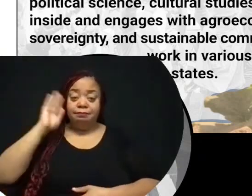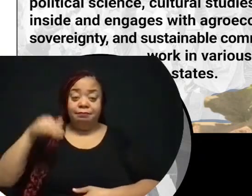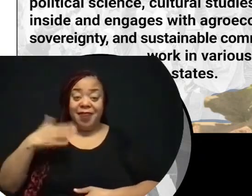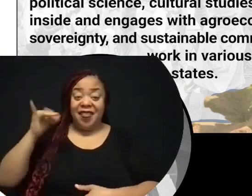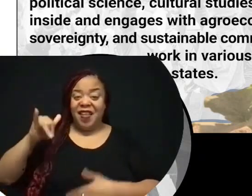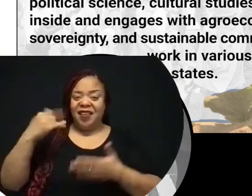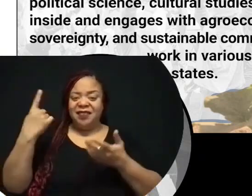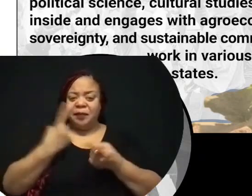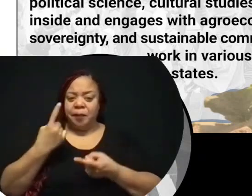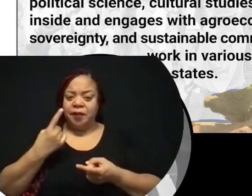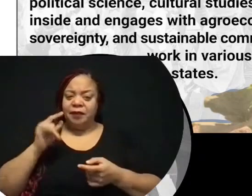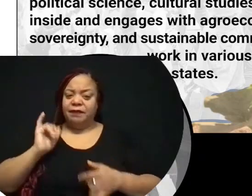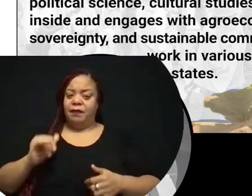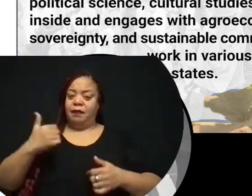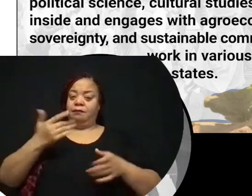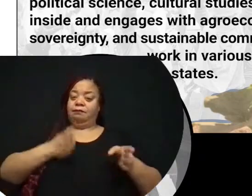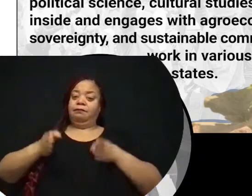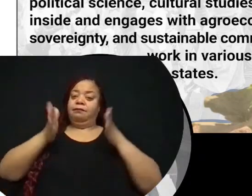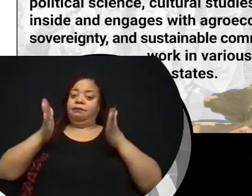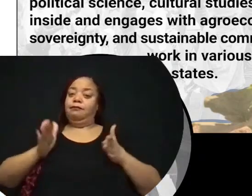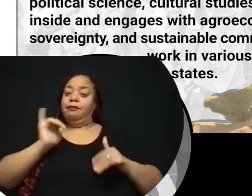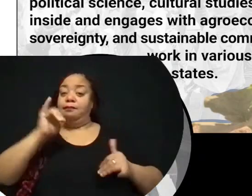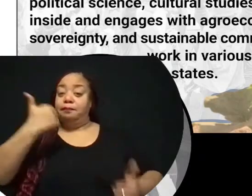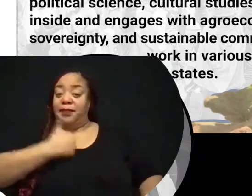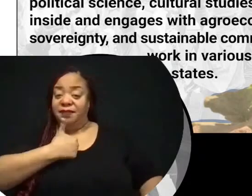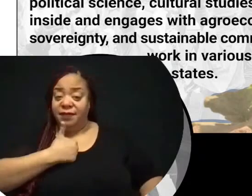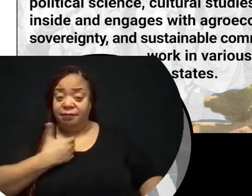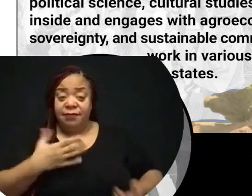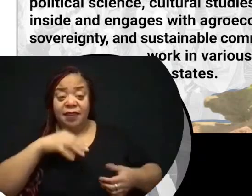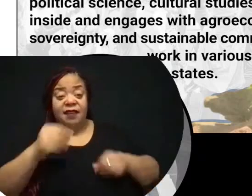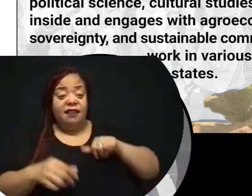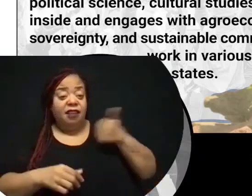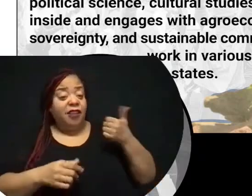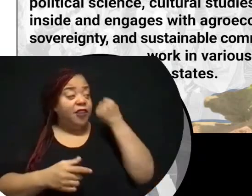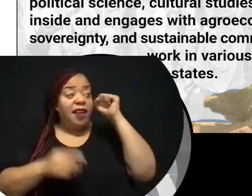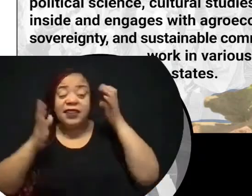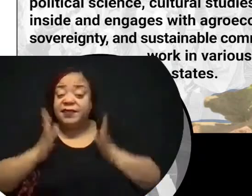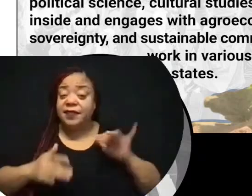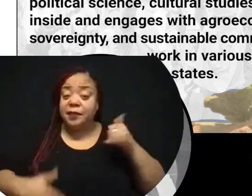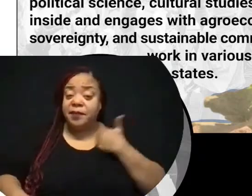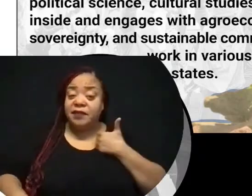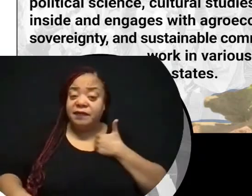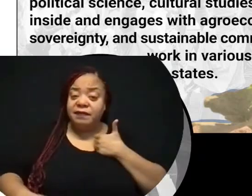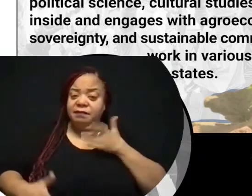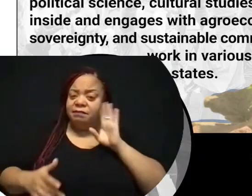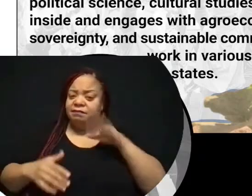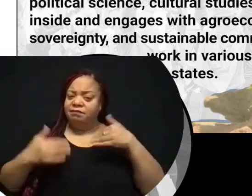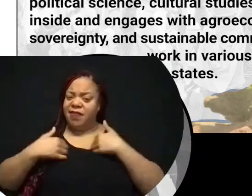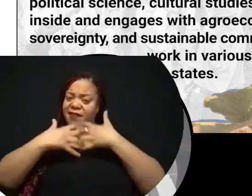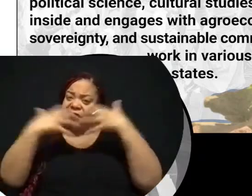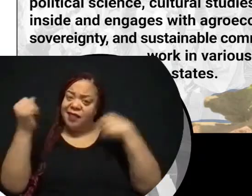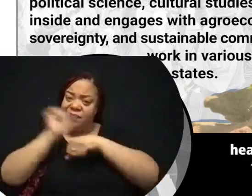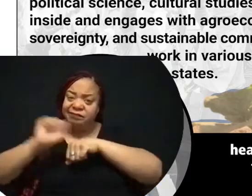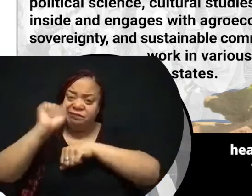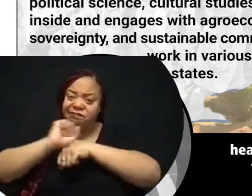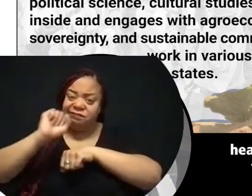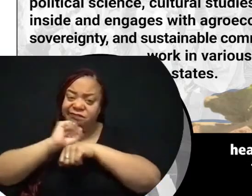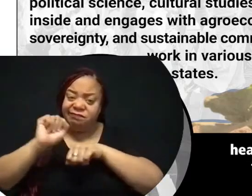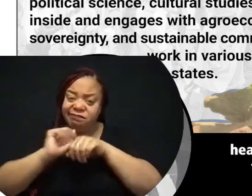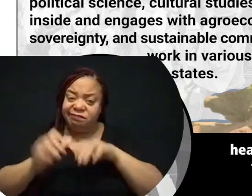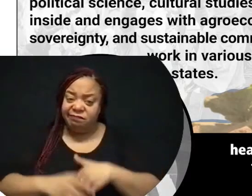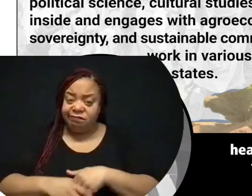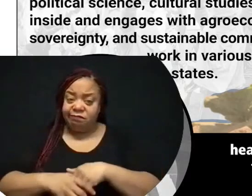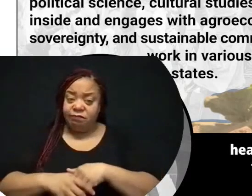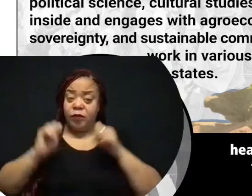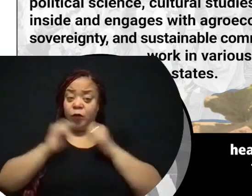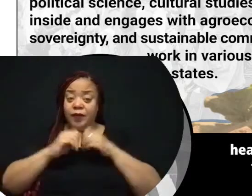hey, look, you got to get a job in the garden, and just giving them different strategies and tactics to use to get healthier